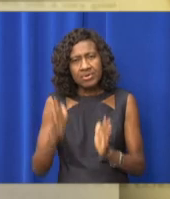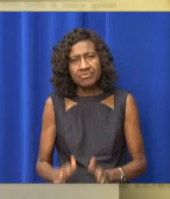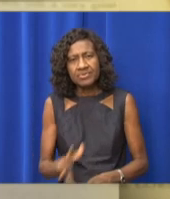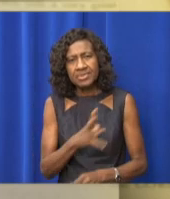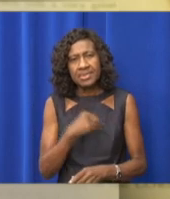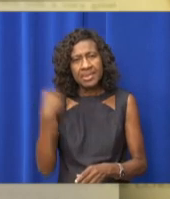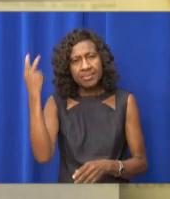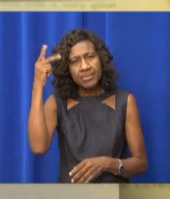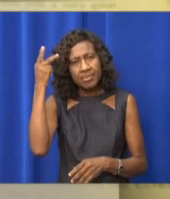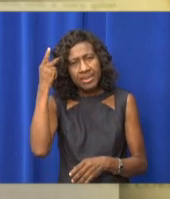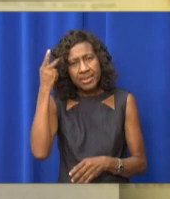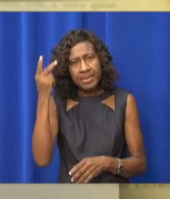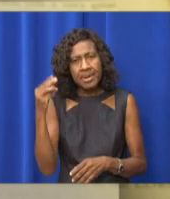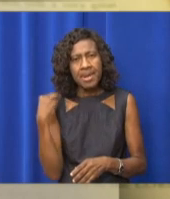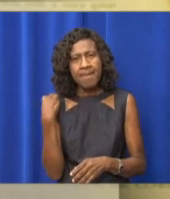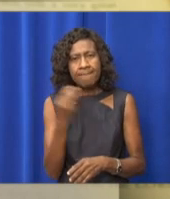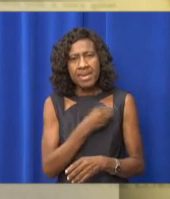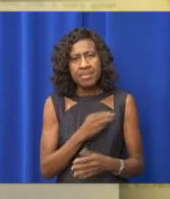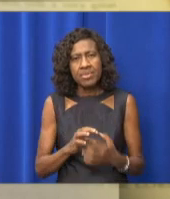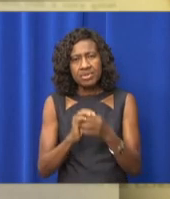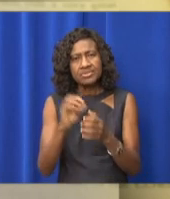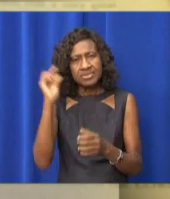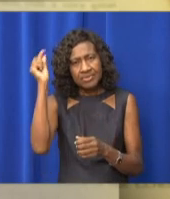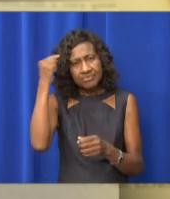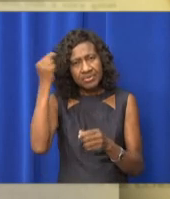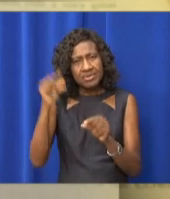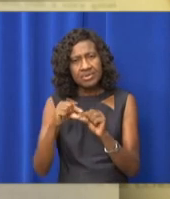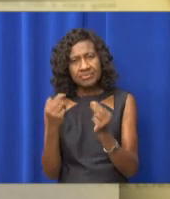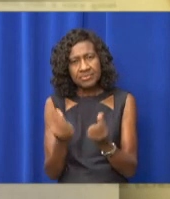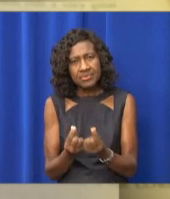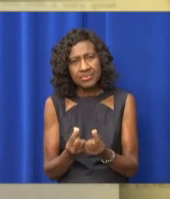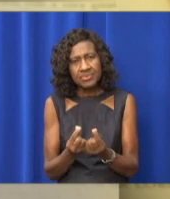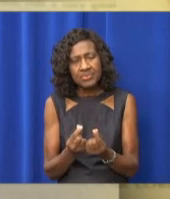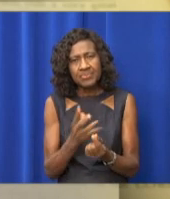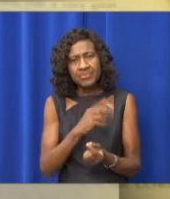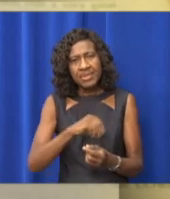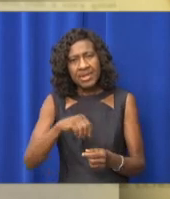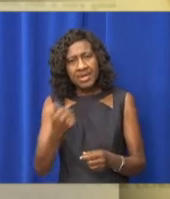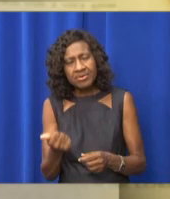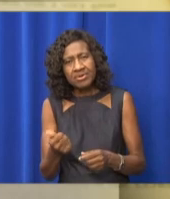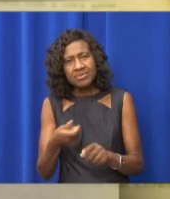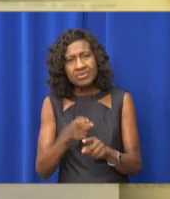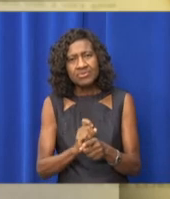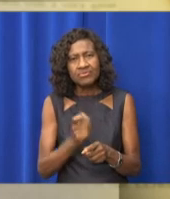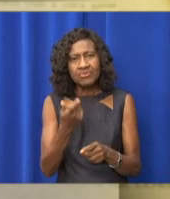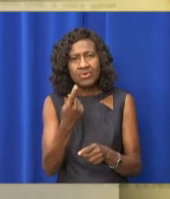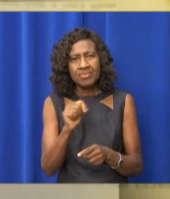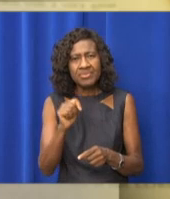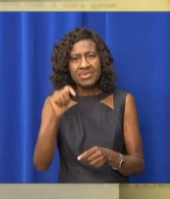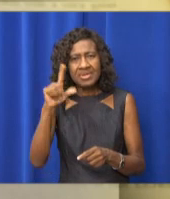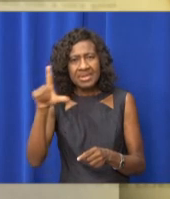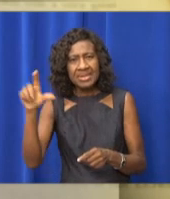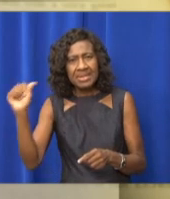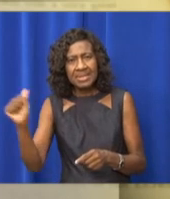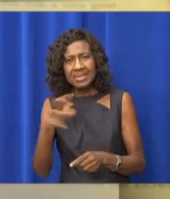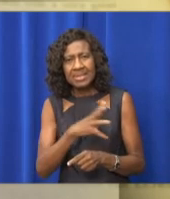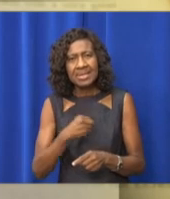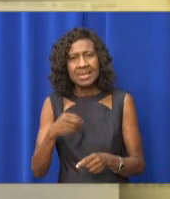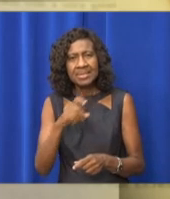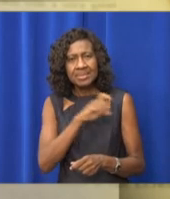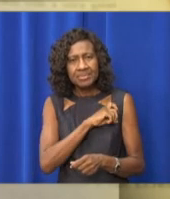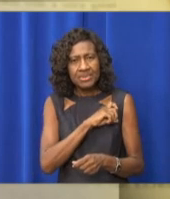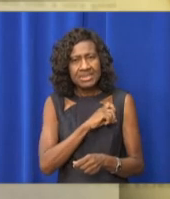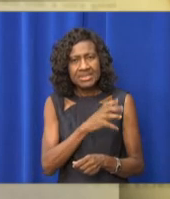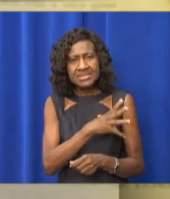premier, members of the cabinet, and other members of the Legislative Assembly, and the RCIPS, and all other